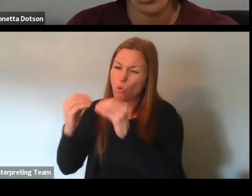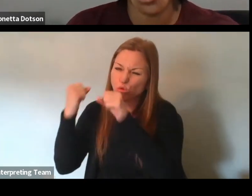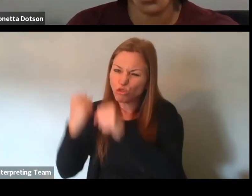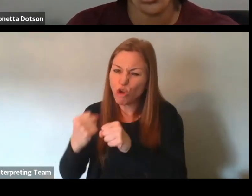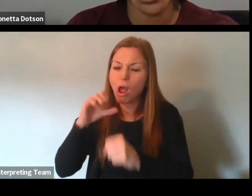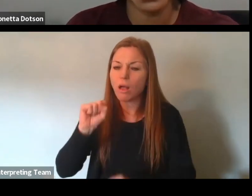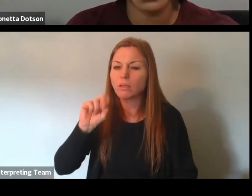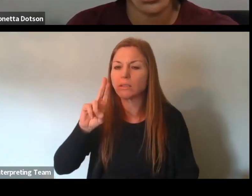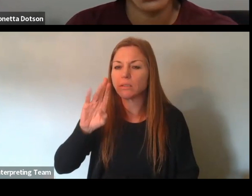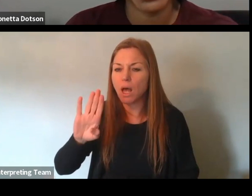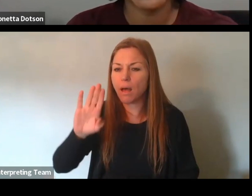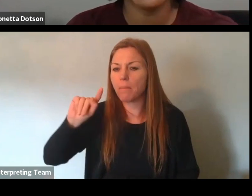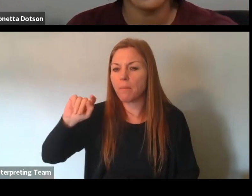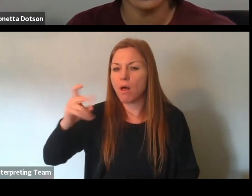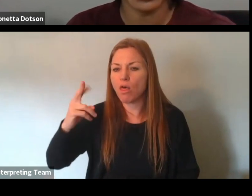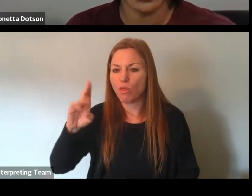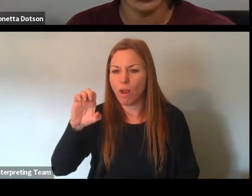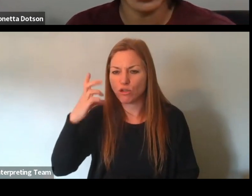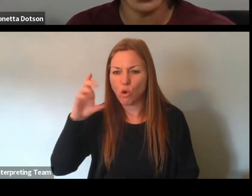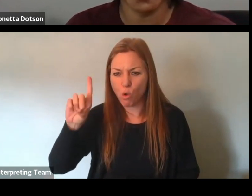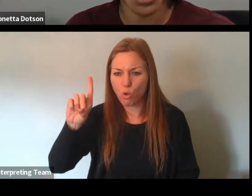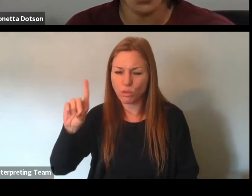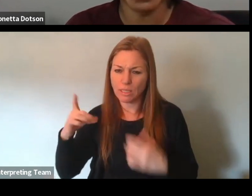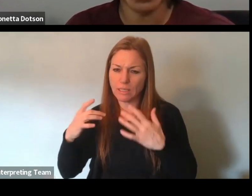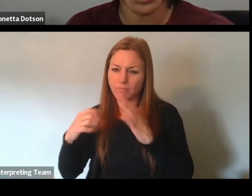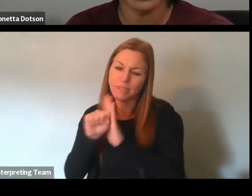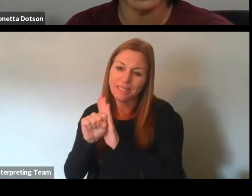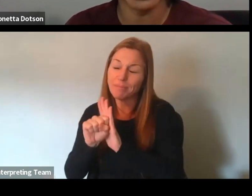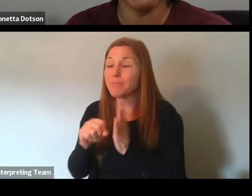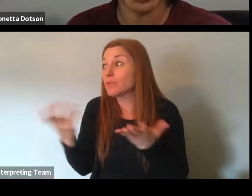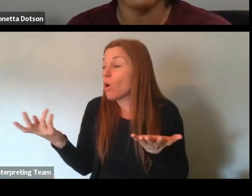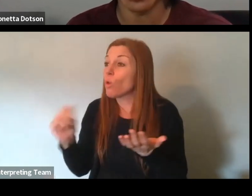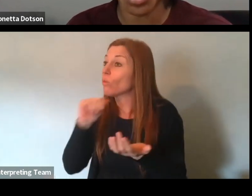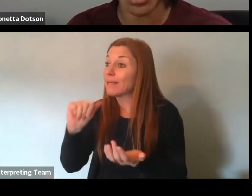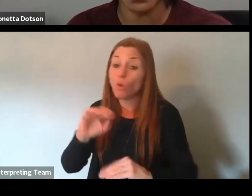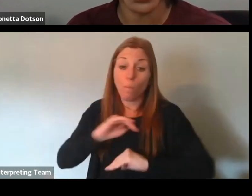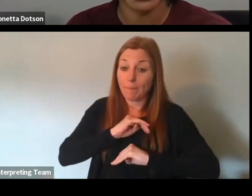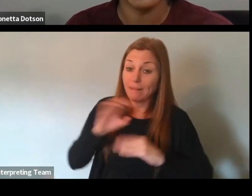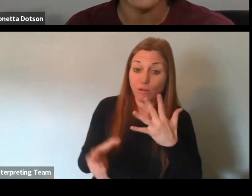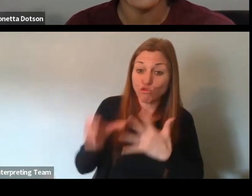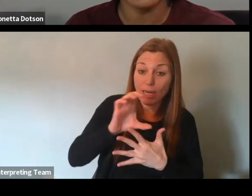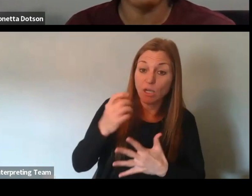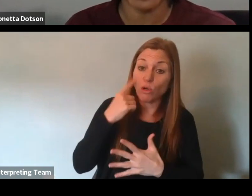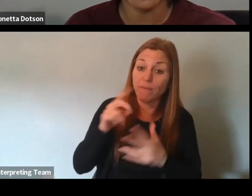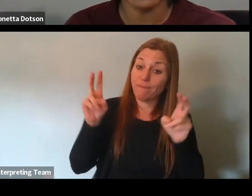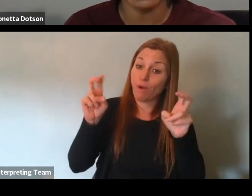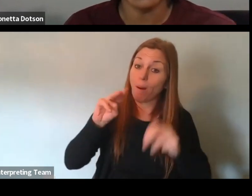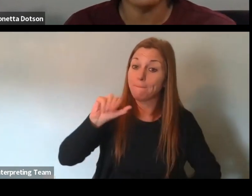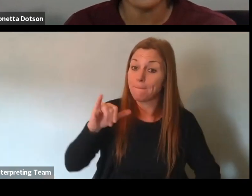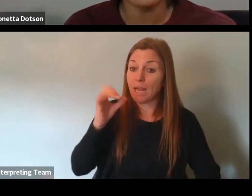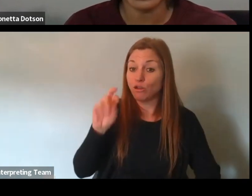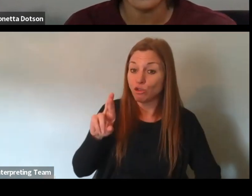that don't meet criteria for major depression, but they're still clinically significant because they still affect